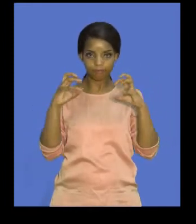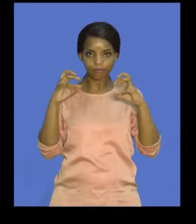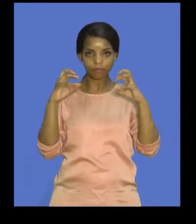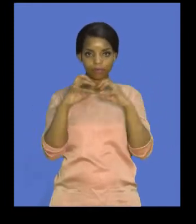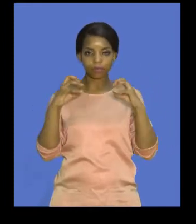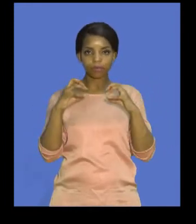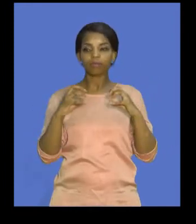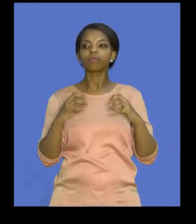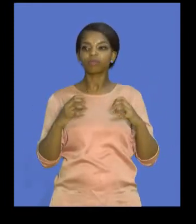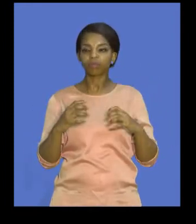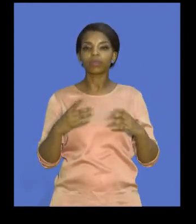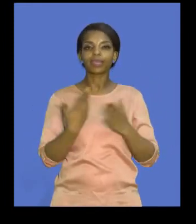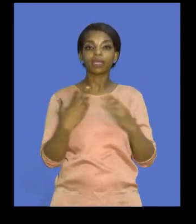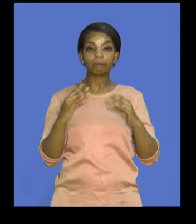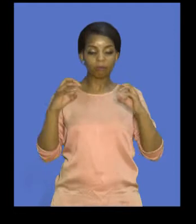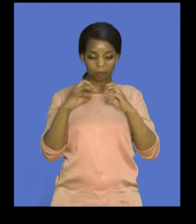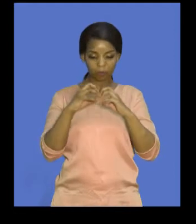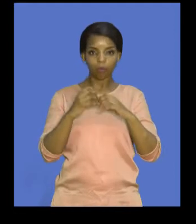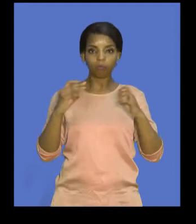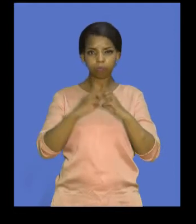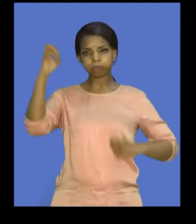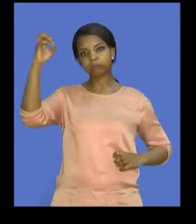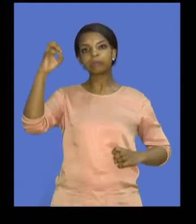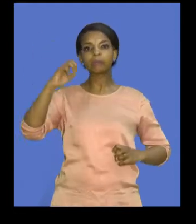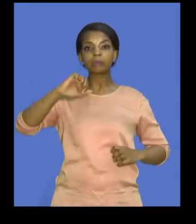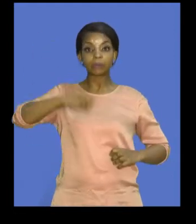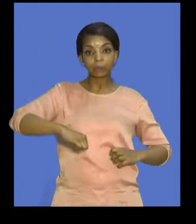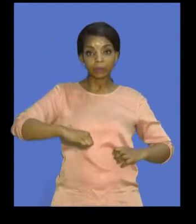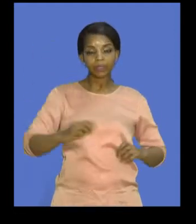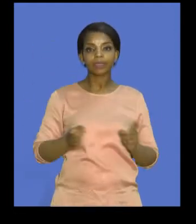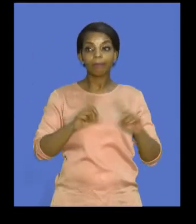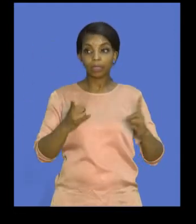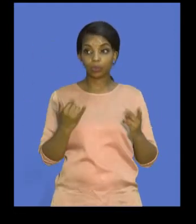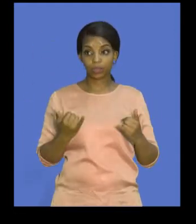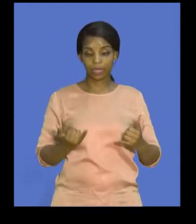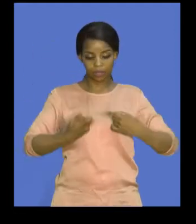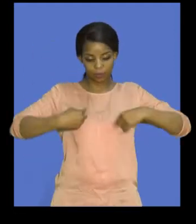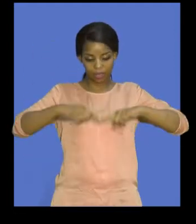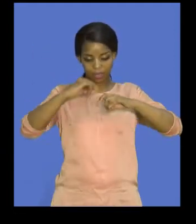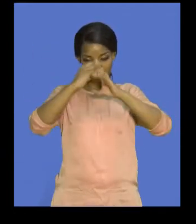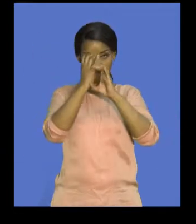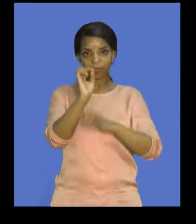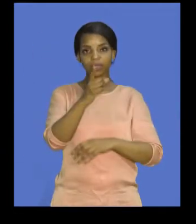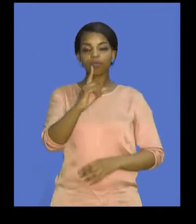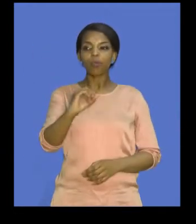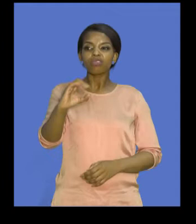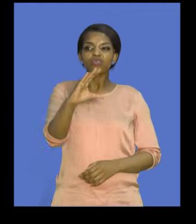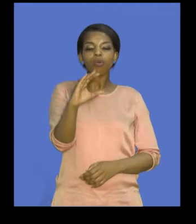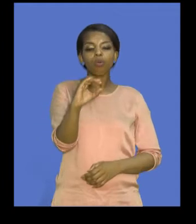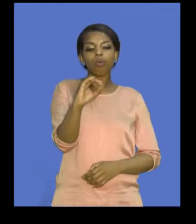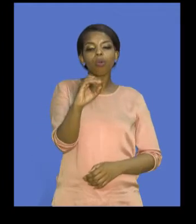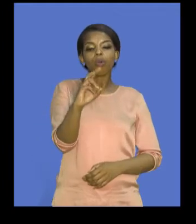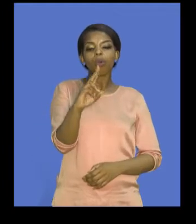or repulsion, but our main focus is on the Coulombs Law, right? Now,